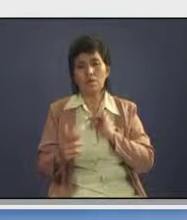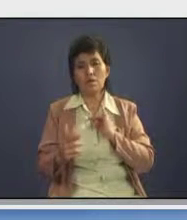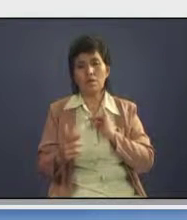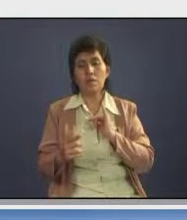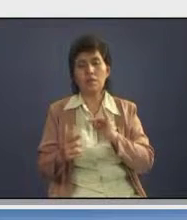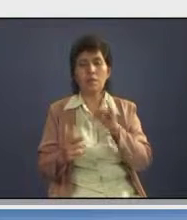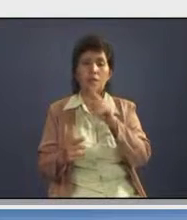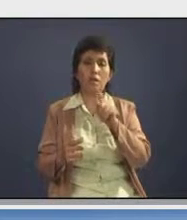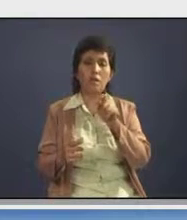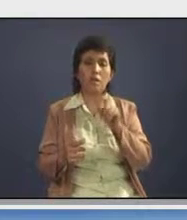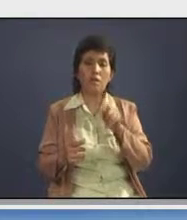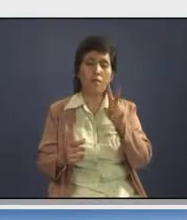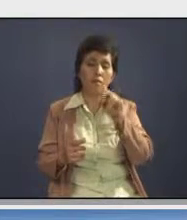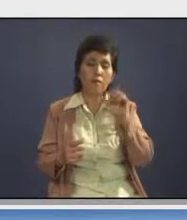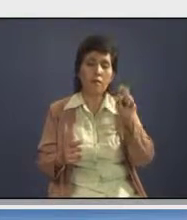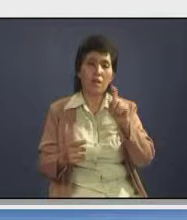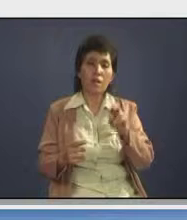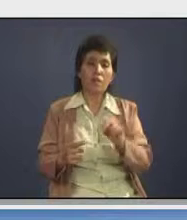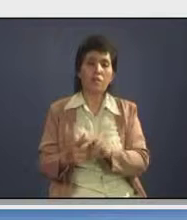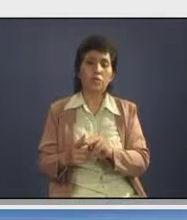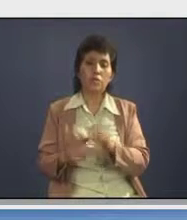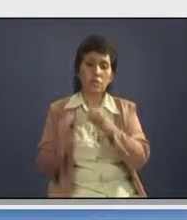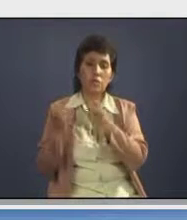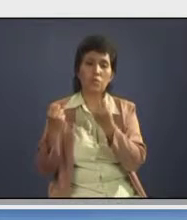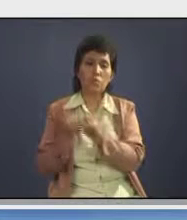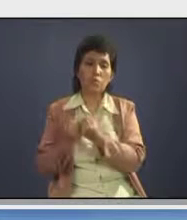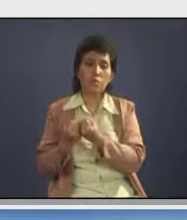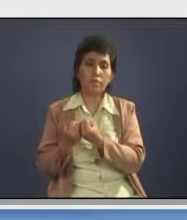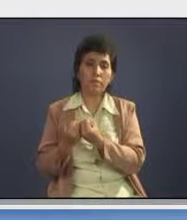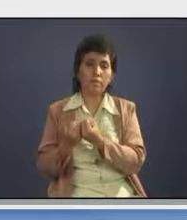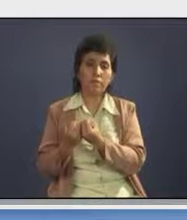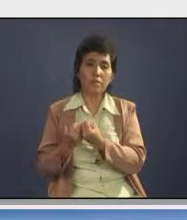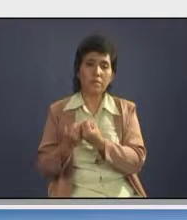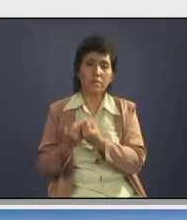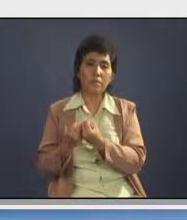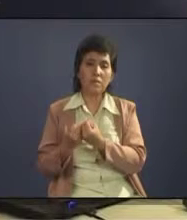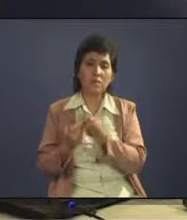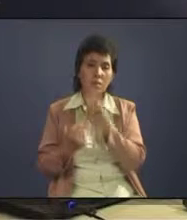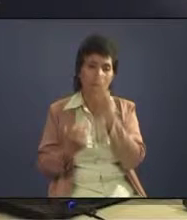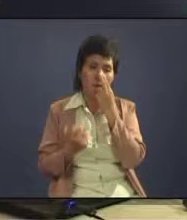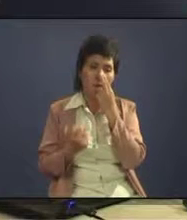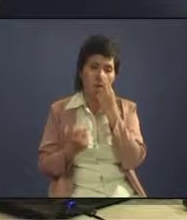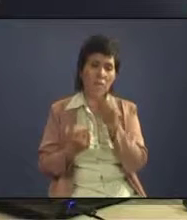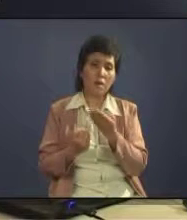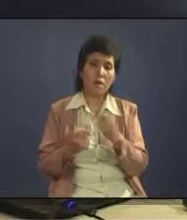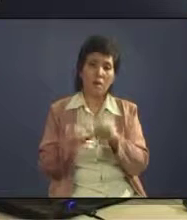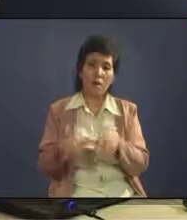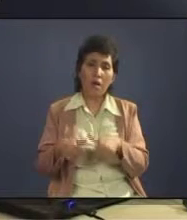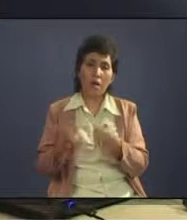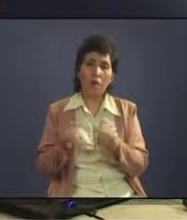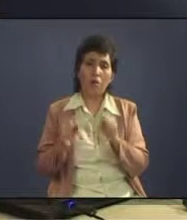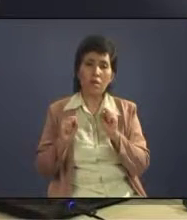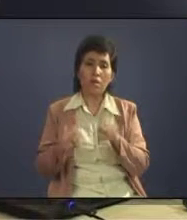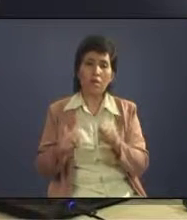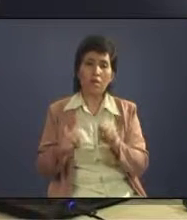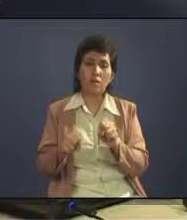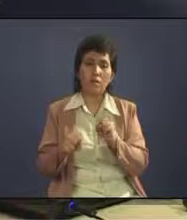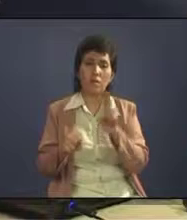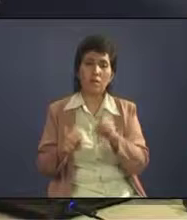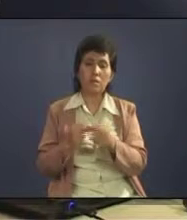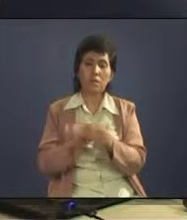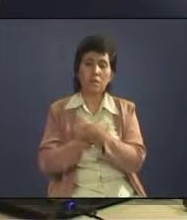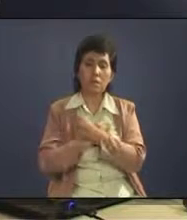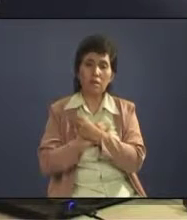partner violence and also sexual aggression, okay. The funny thing is that how can someone who used to love